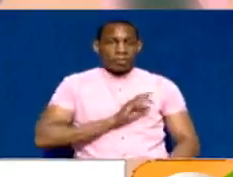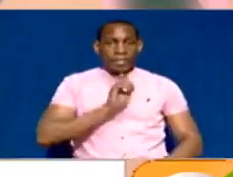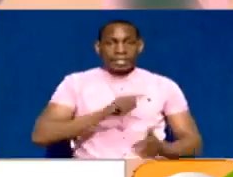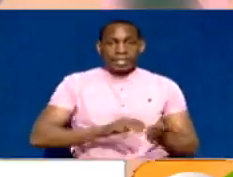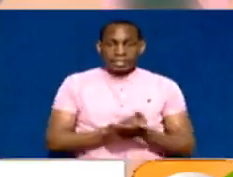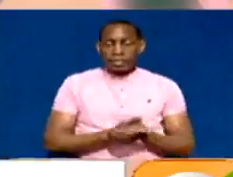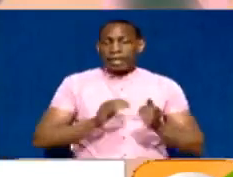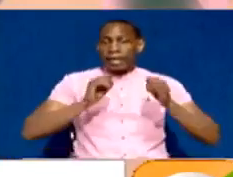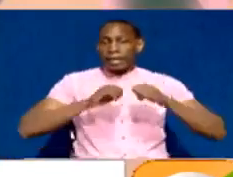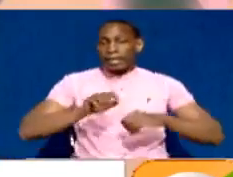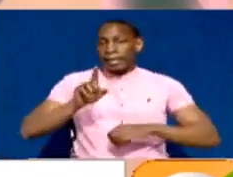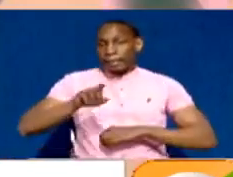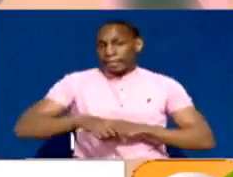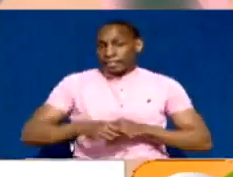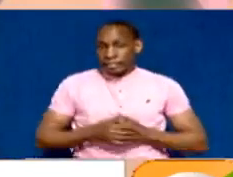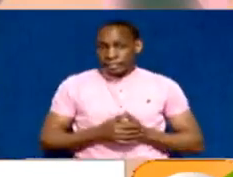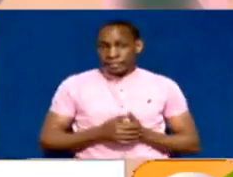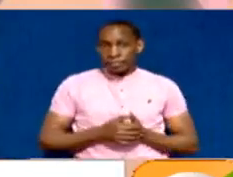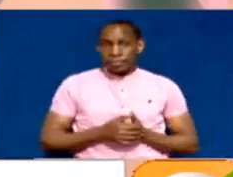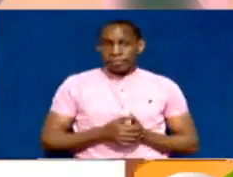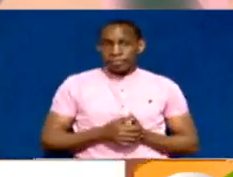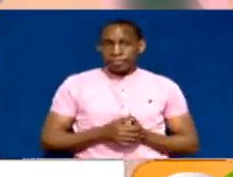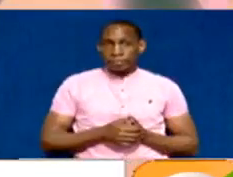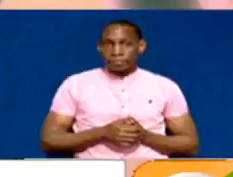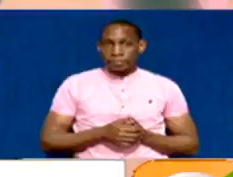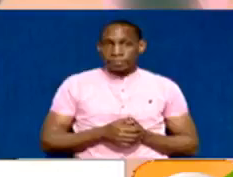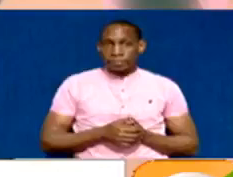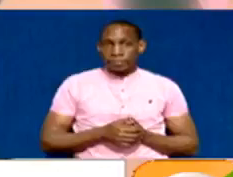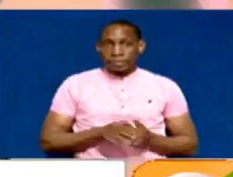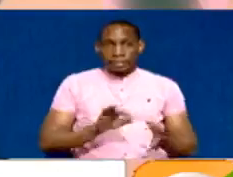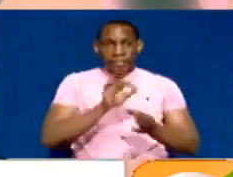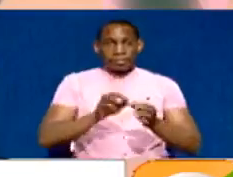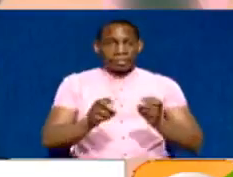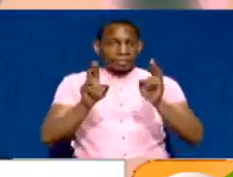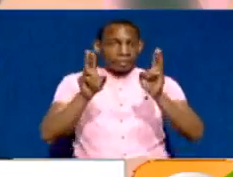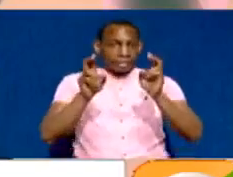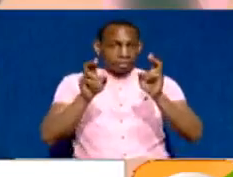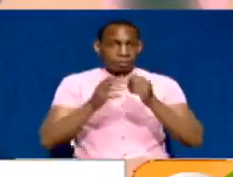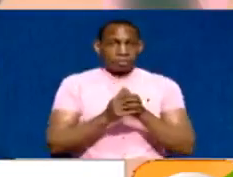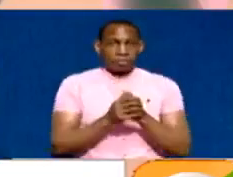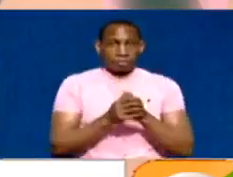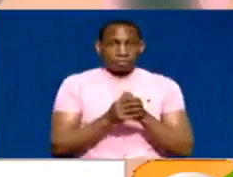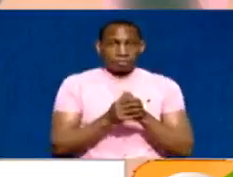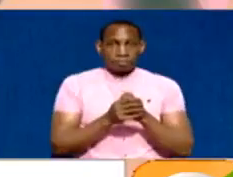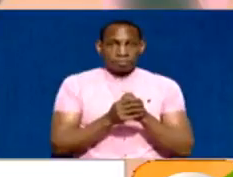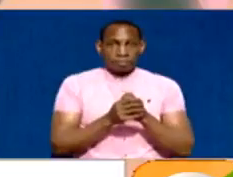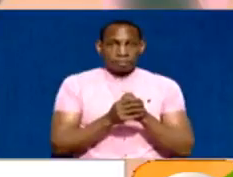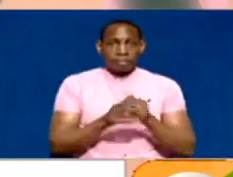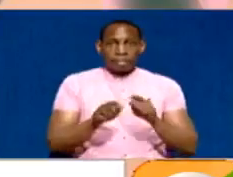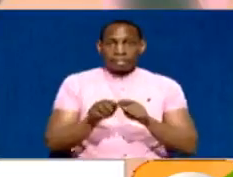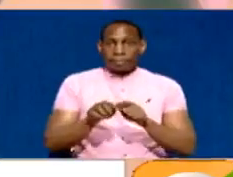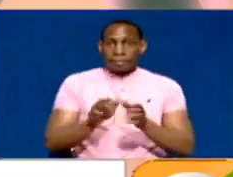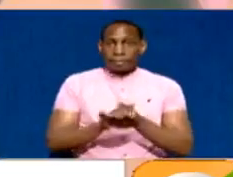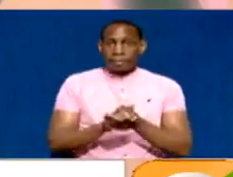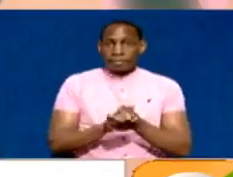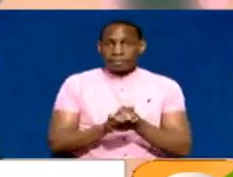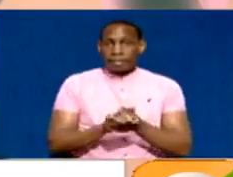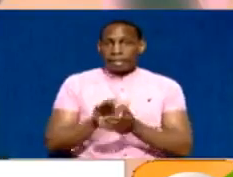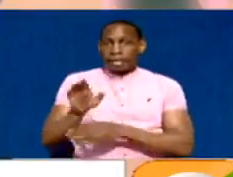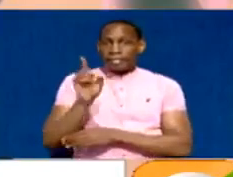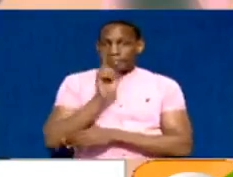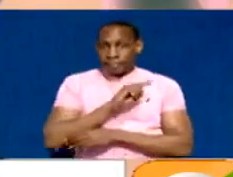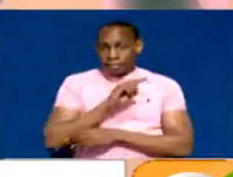need to agree on those specifications, and it was asked to KEPS to